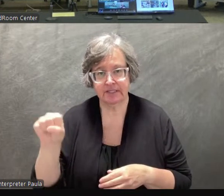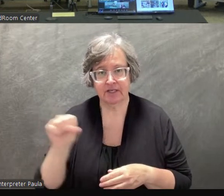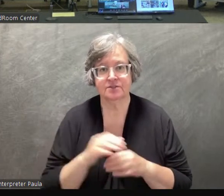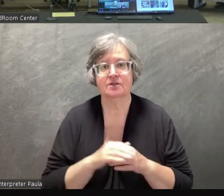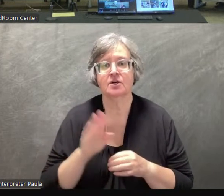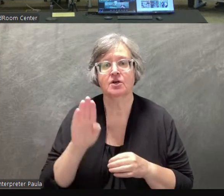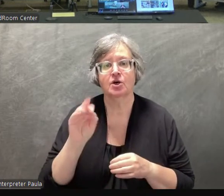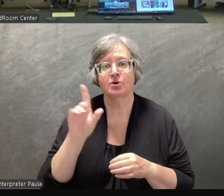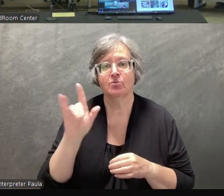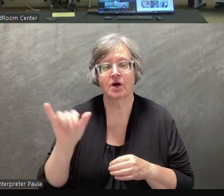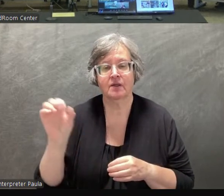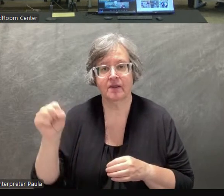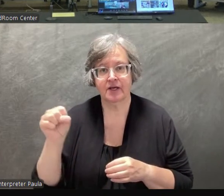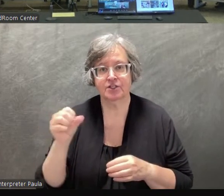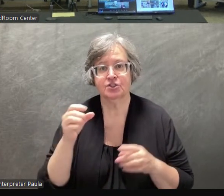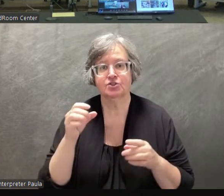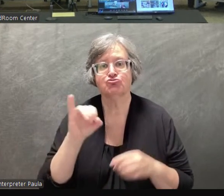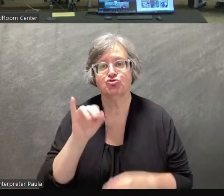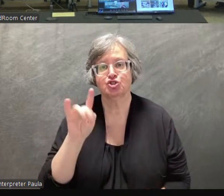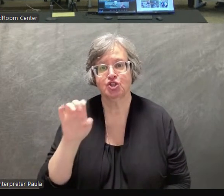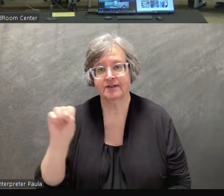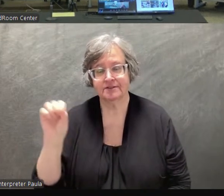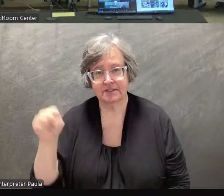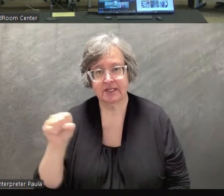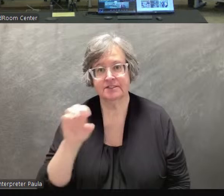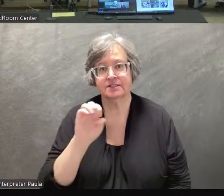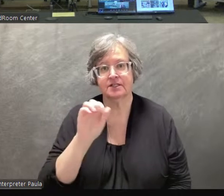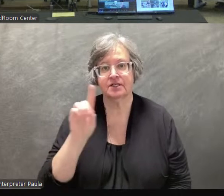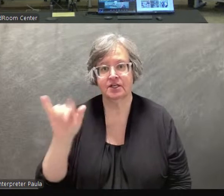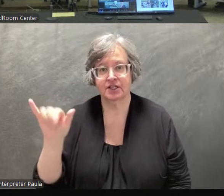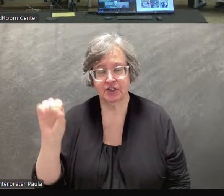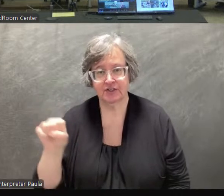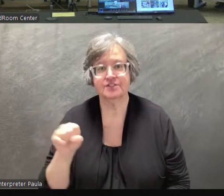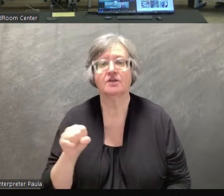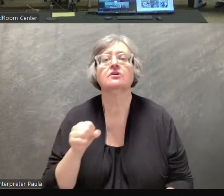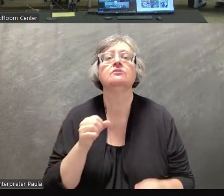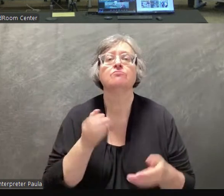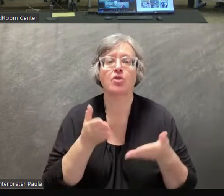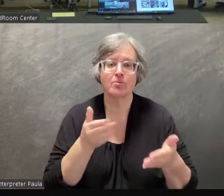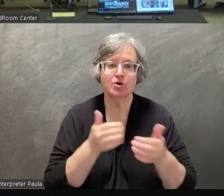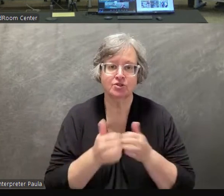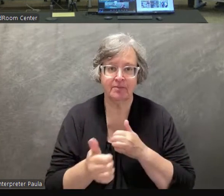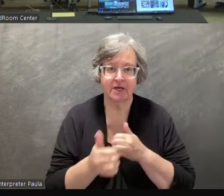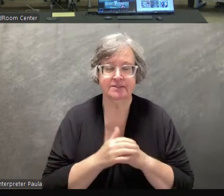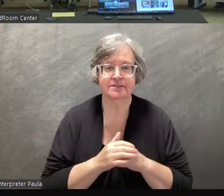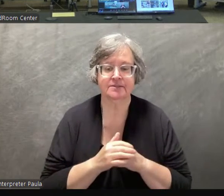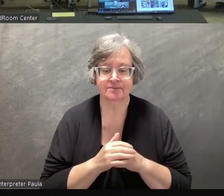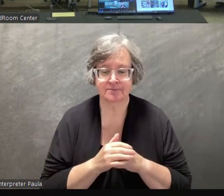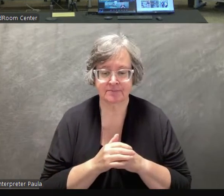Yes. Director Jakes? Yes. Director Eady? Yes. Chairman Barclay, the motion passes.